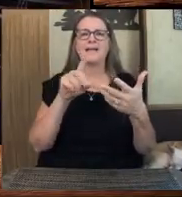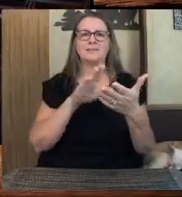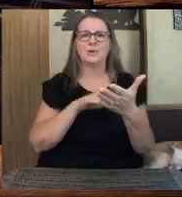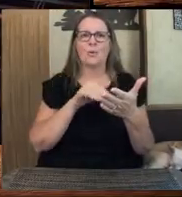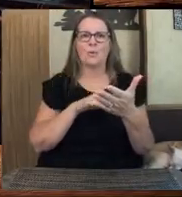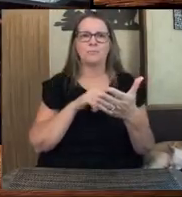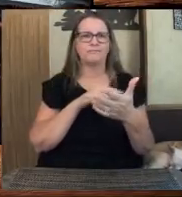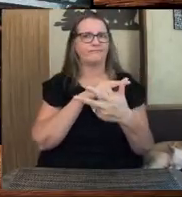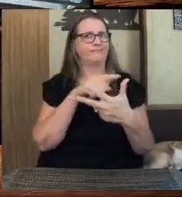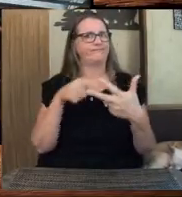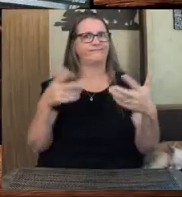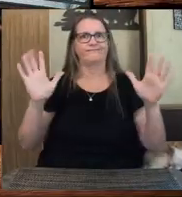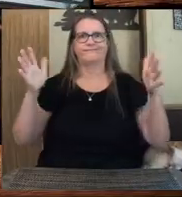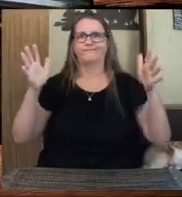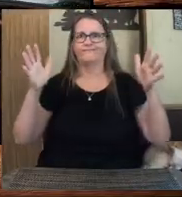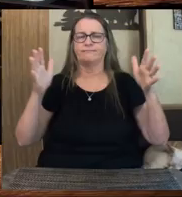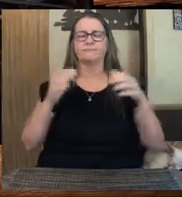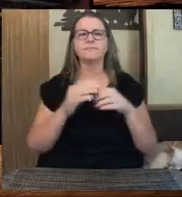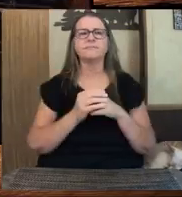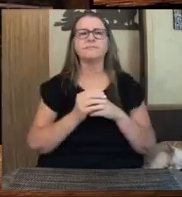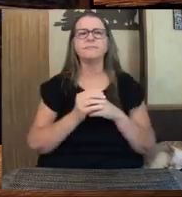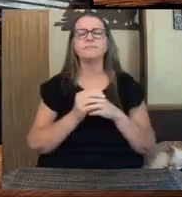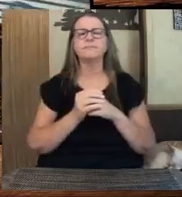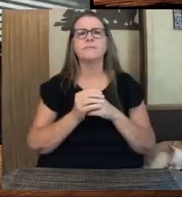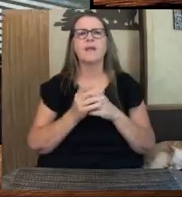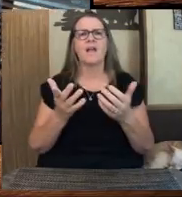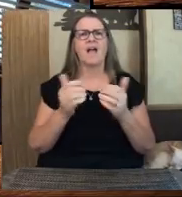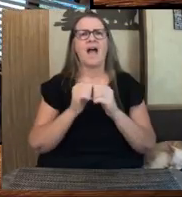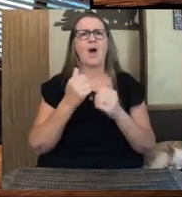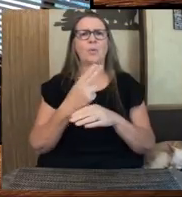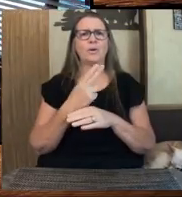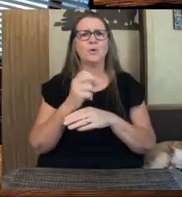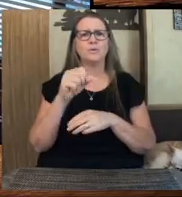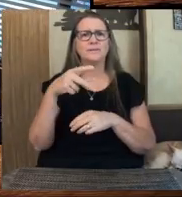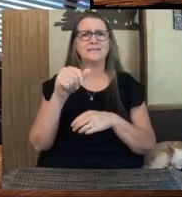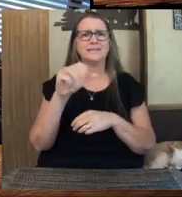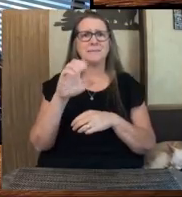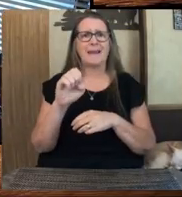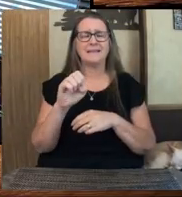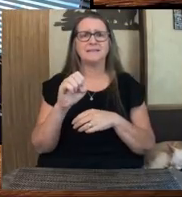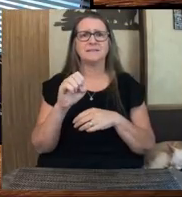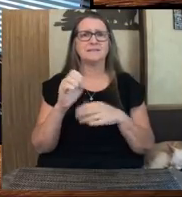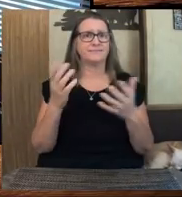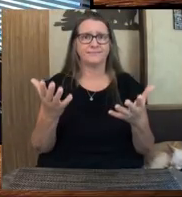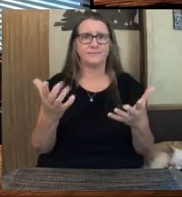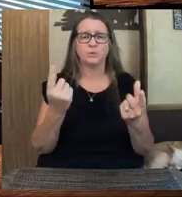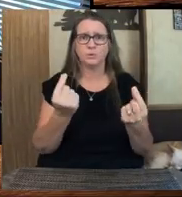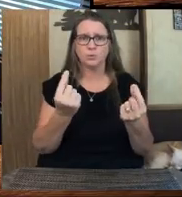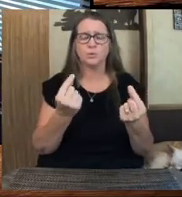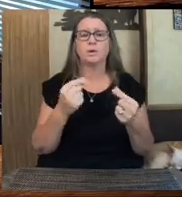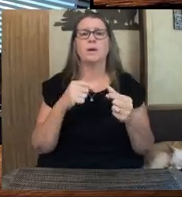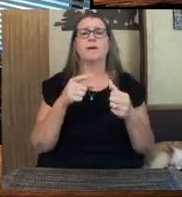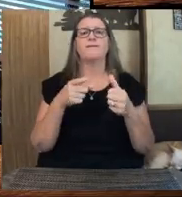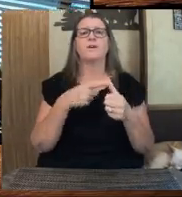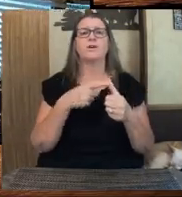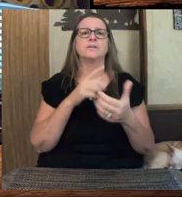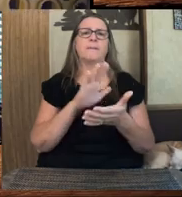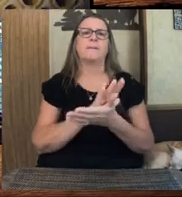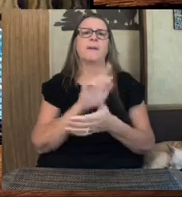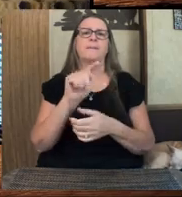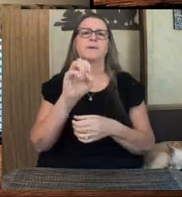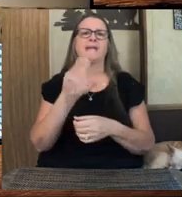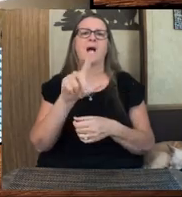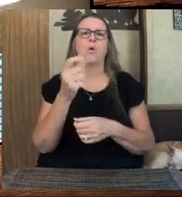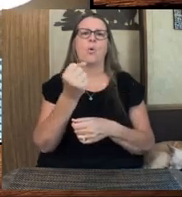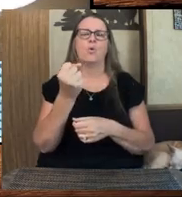soap, and our hand soap. So those are the only items. So how we use our space, first of all, we